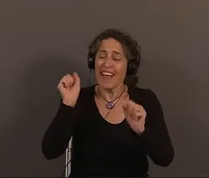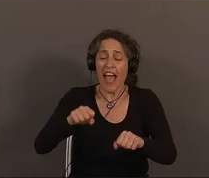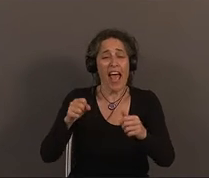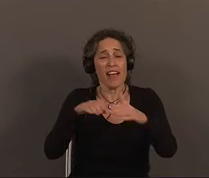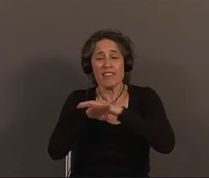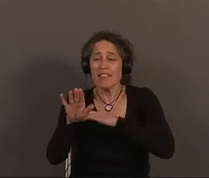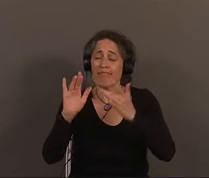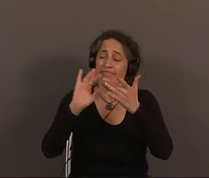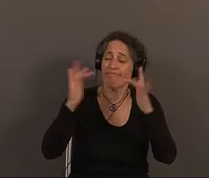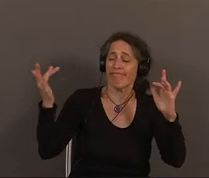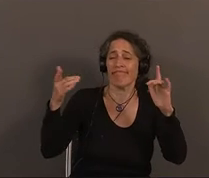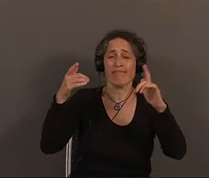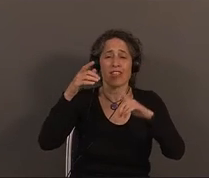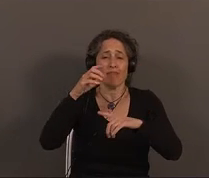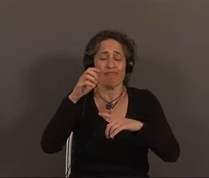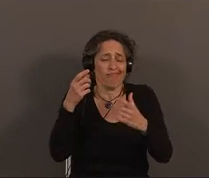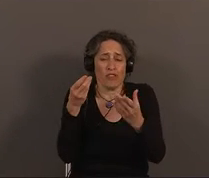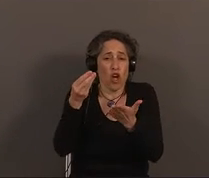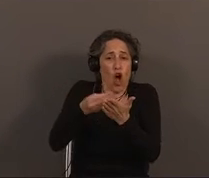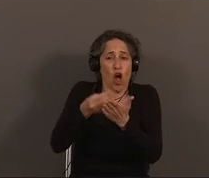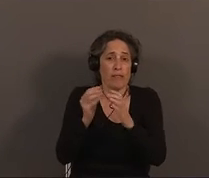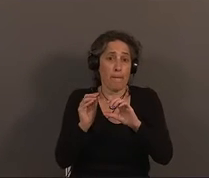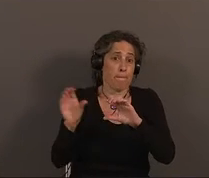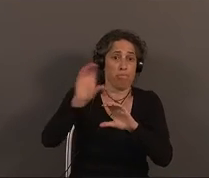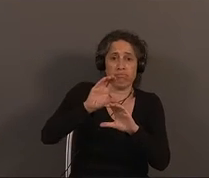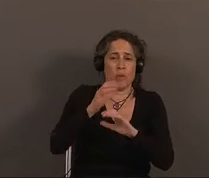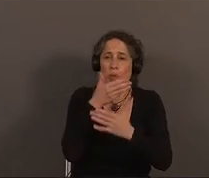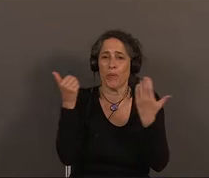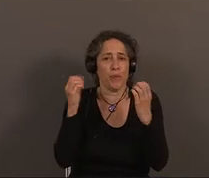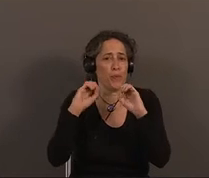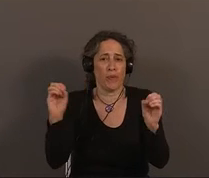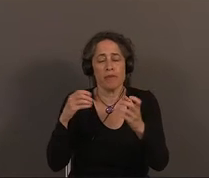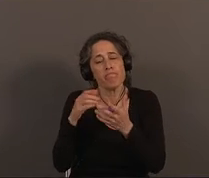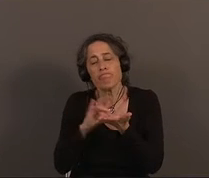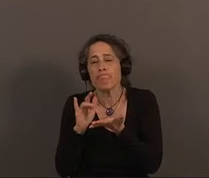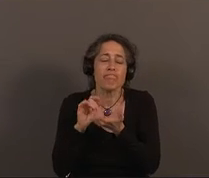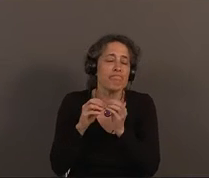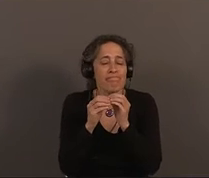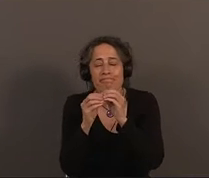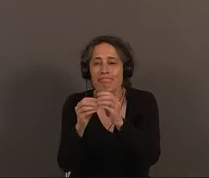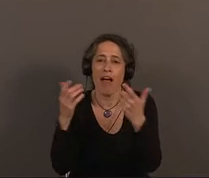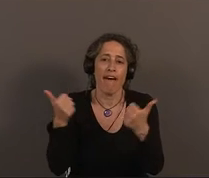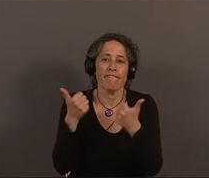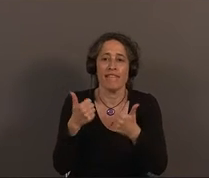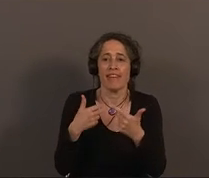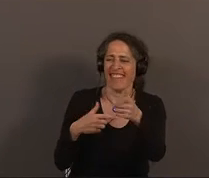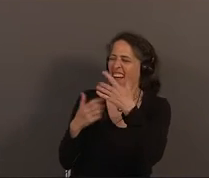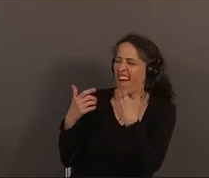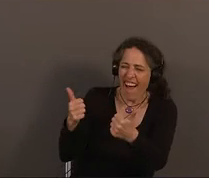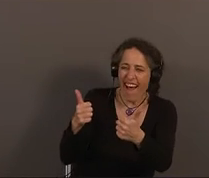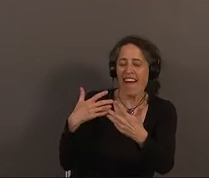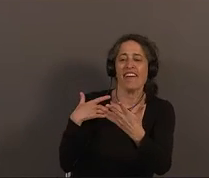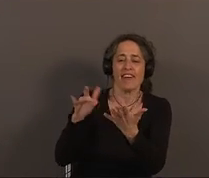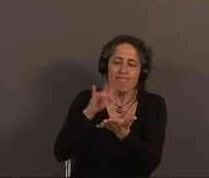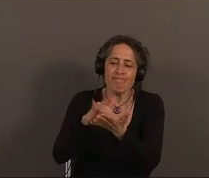and do whatever we want, and it's no extra charges. That's unreal. It's very handy. We all always need